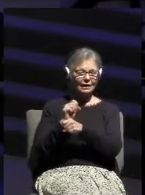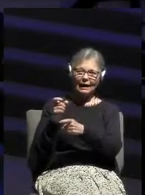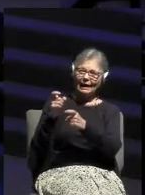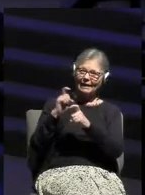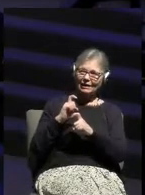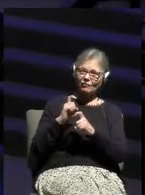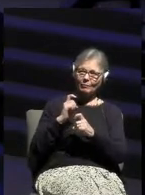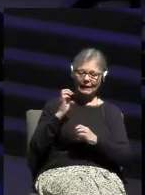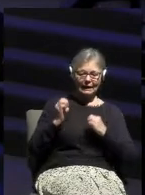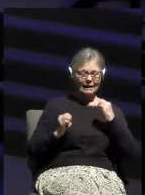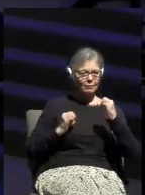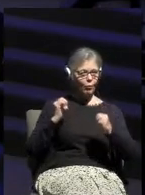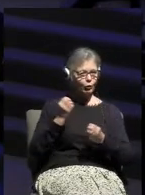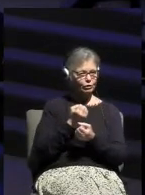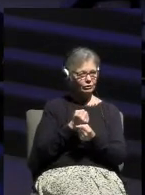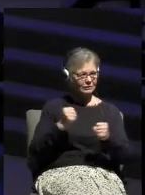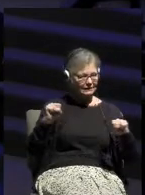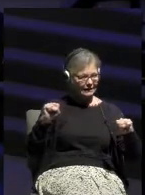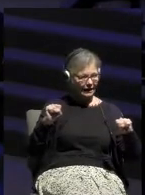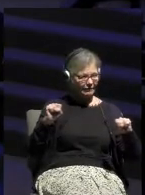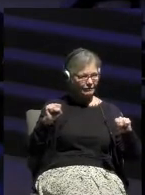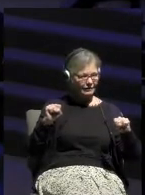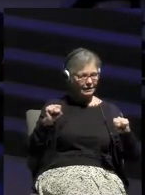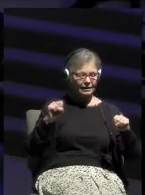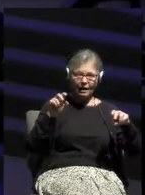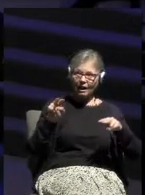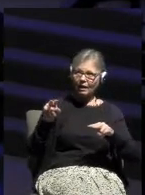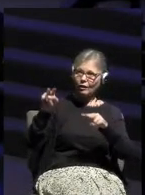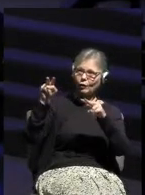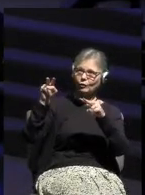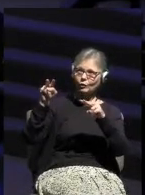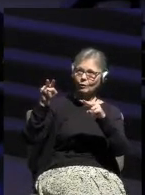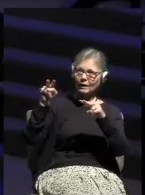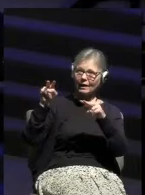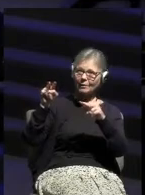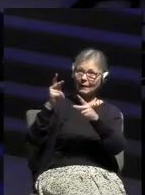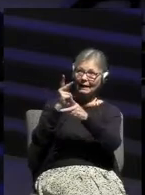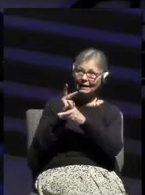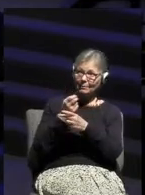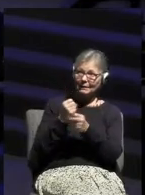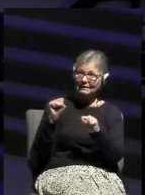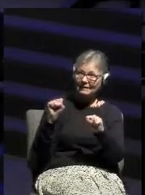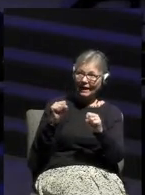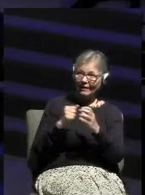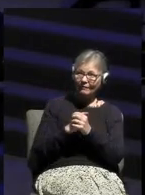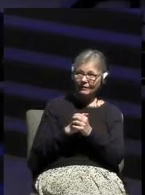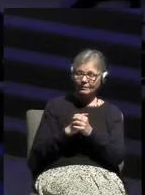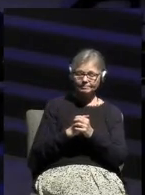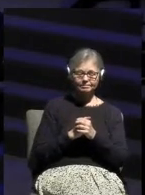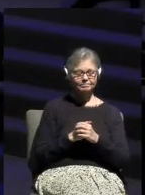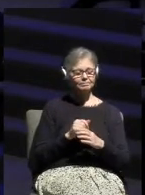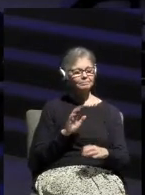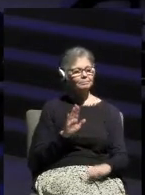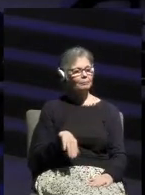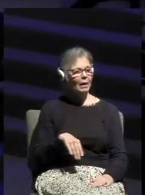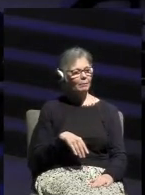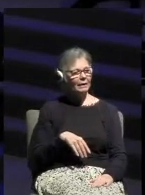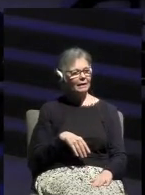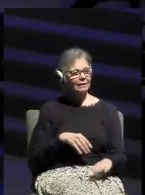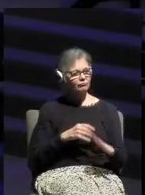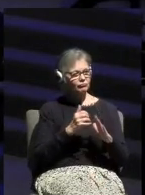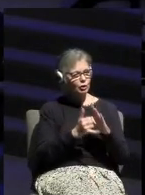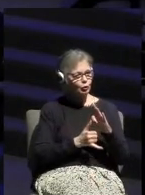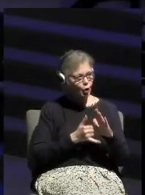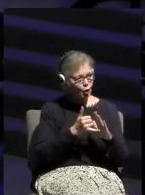safety for the individual who is seeking protection. And if you've ever seen any clips or anything of chicks and